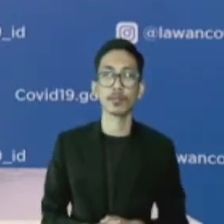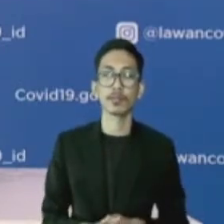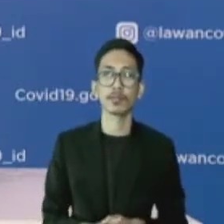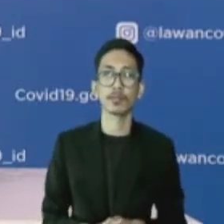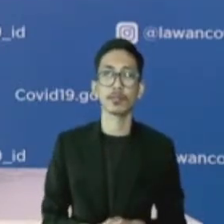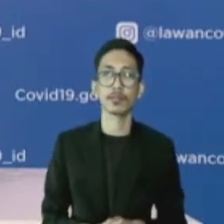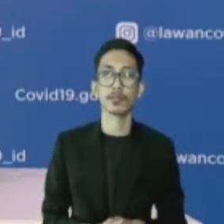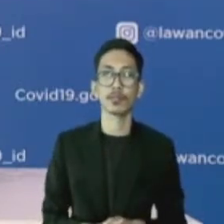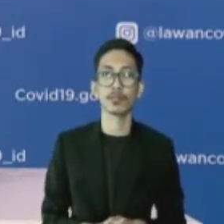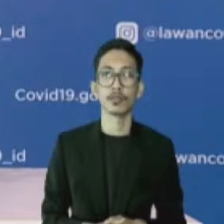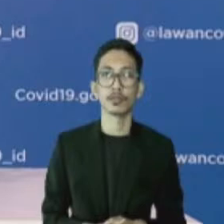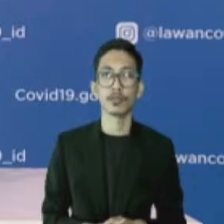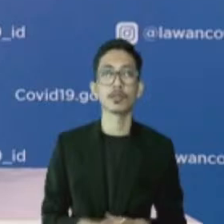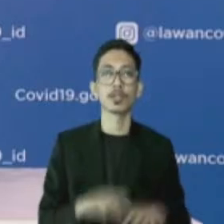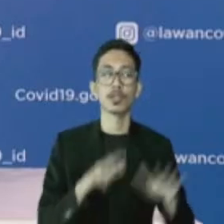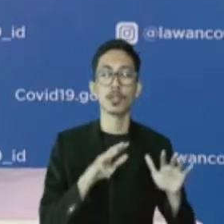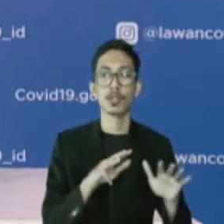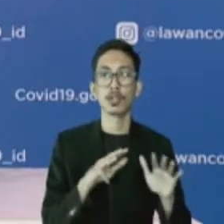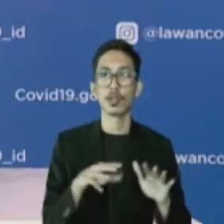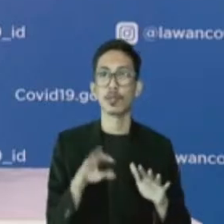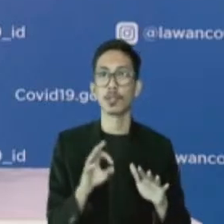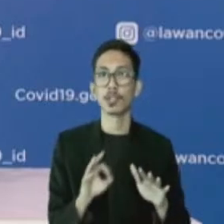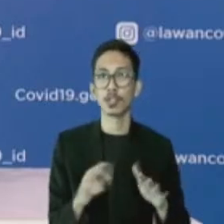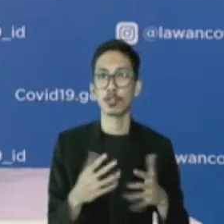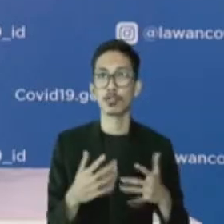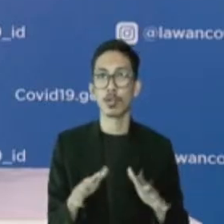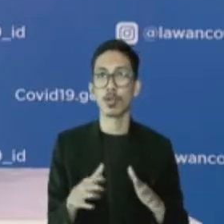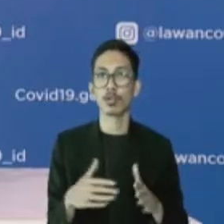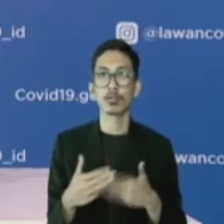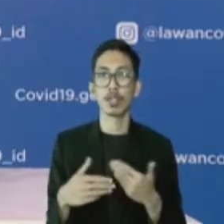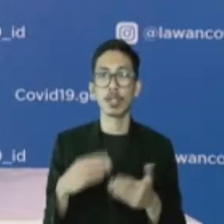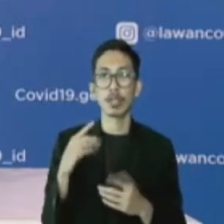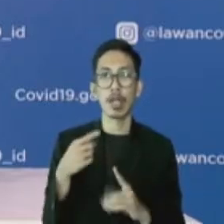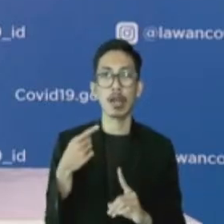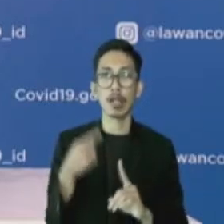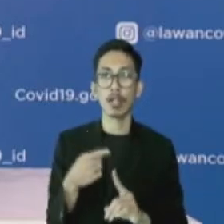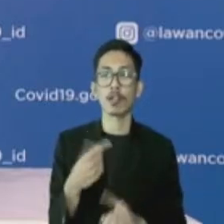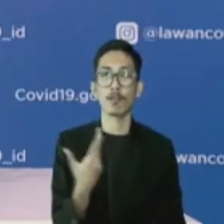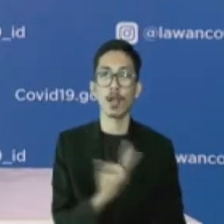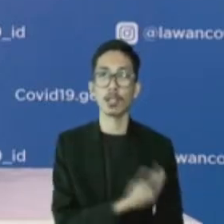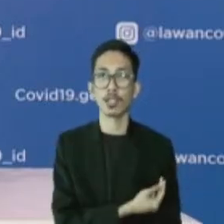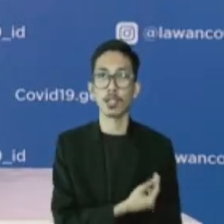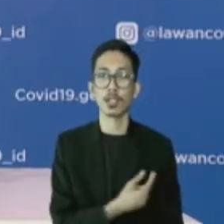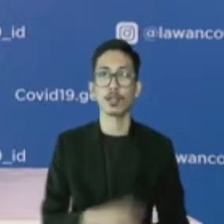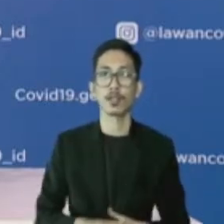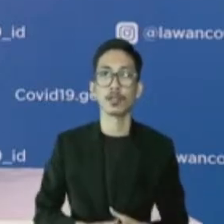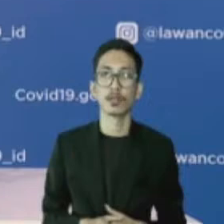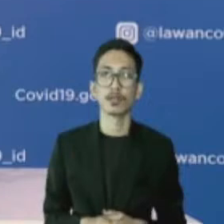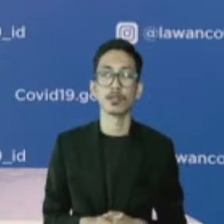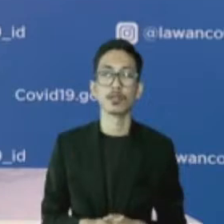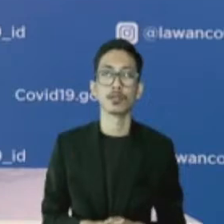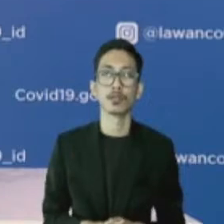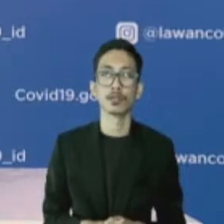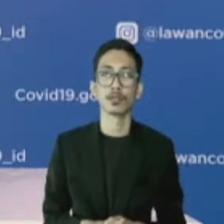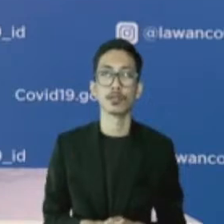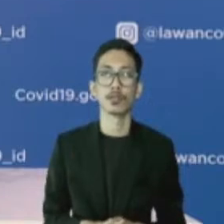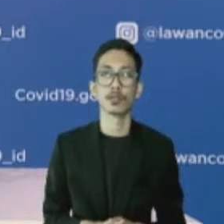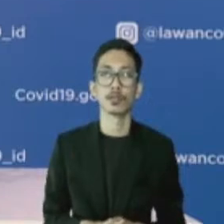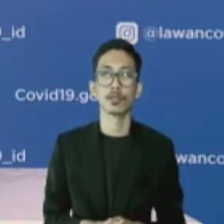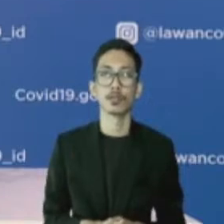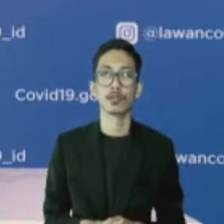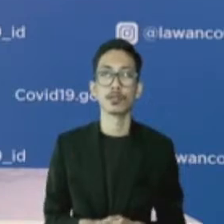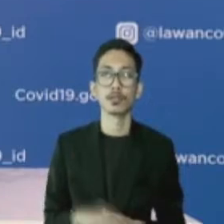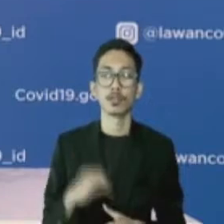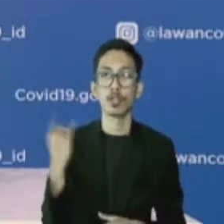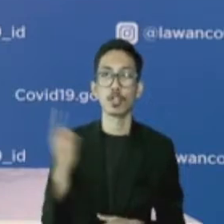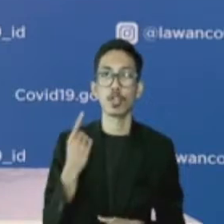10.99% have received the second dose of vaccination. Layered screening of international travelers